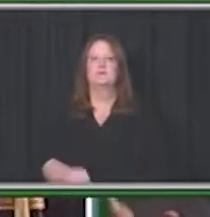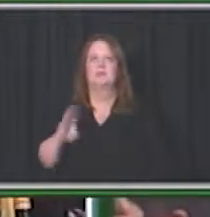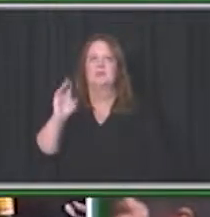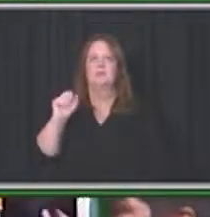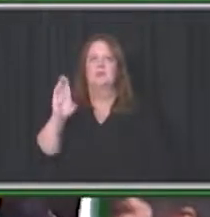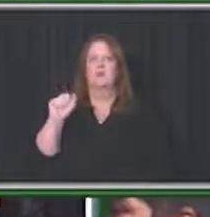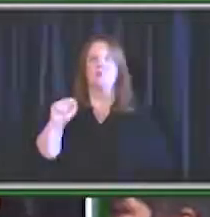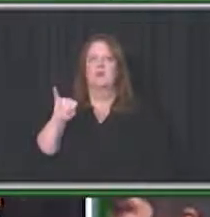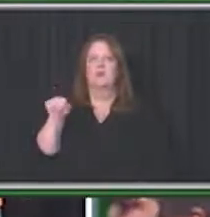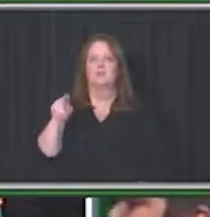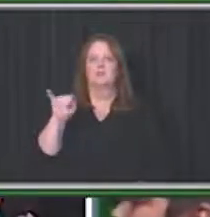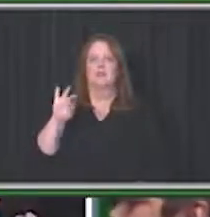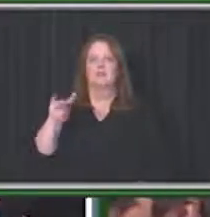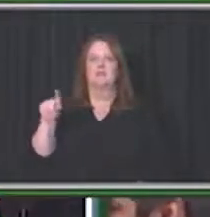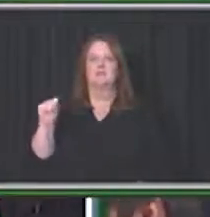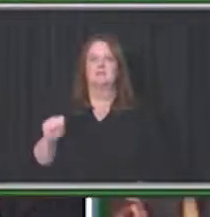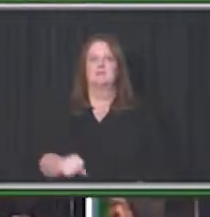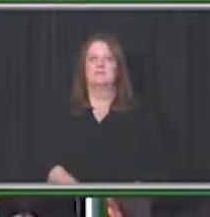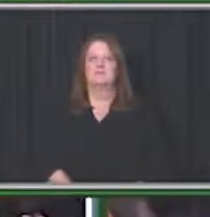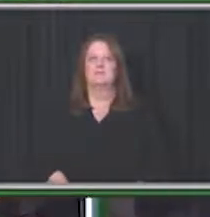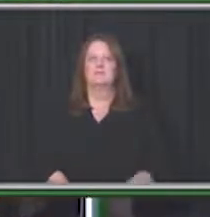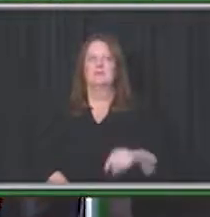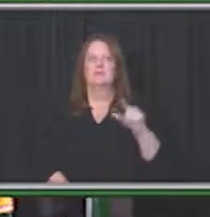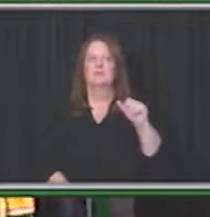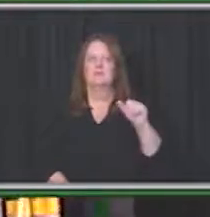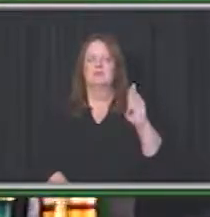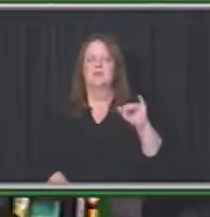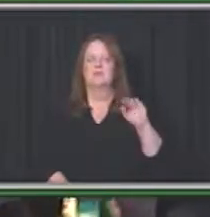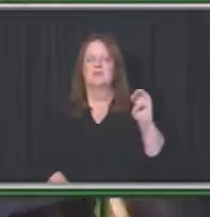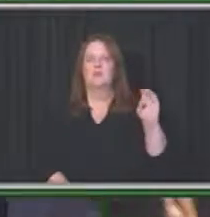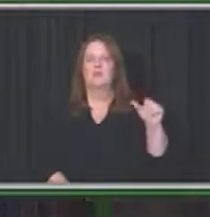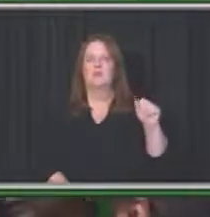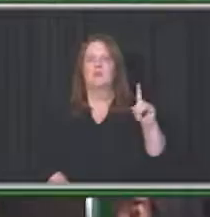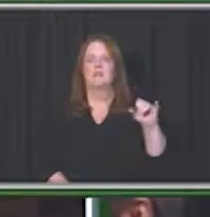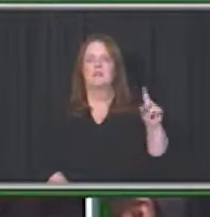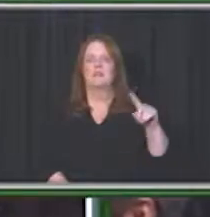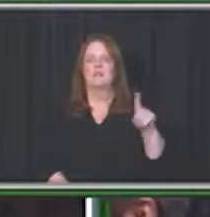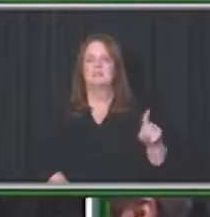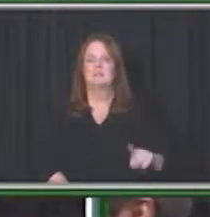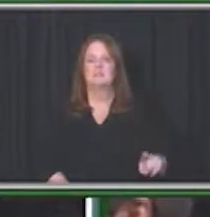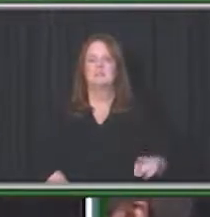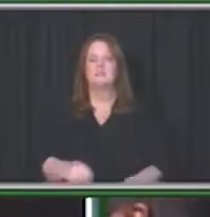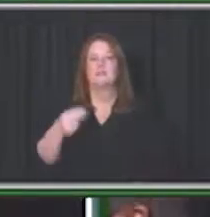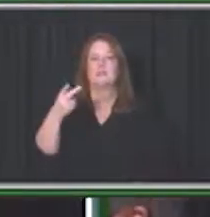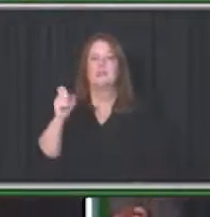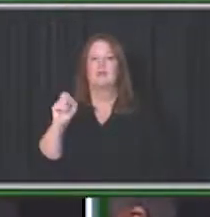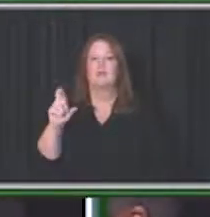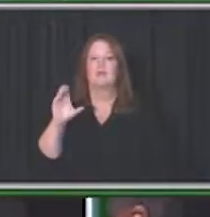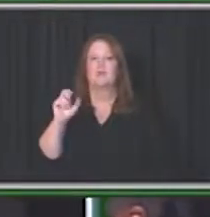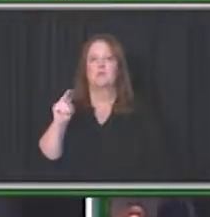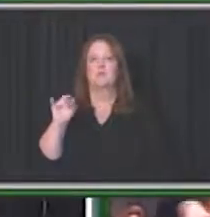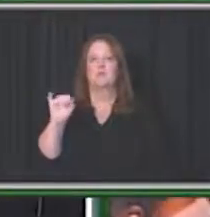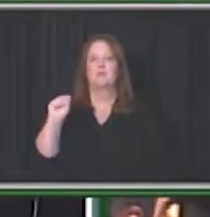Barbara Jennings. Gabriela Yanez. Heather